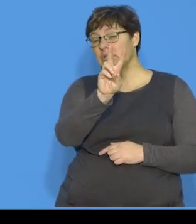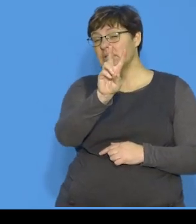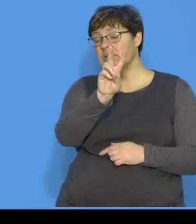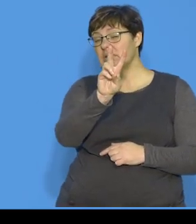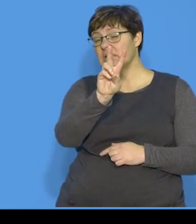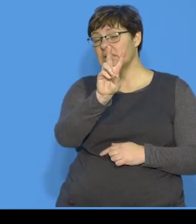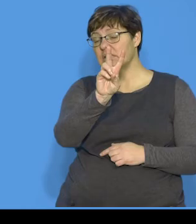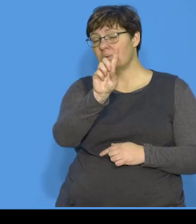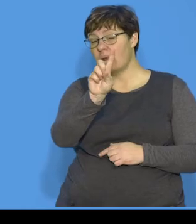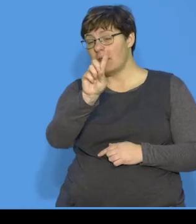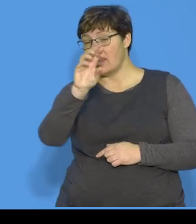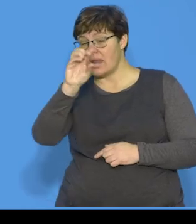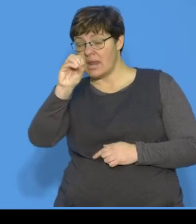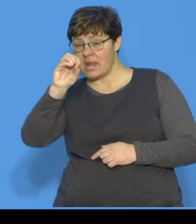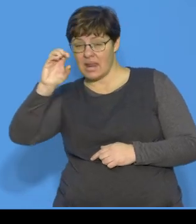2100 that